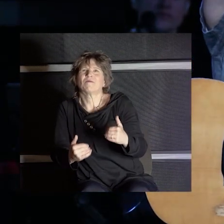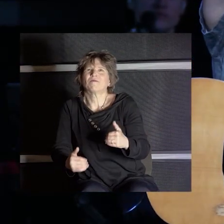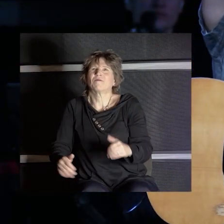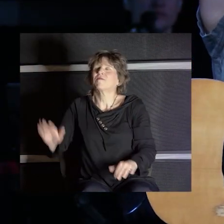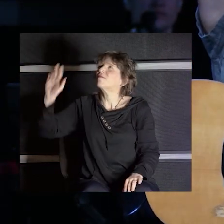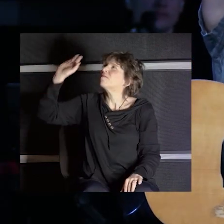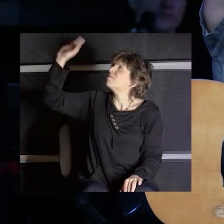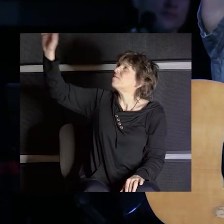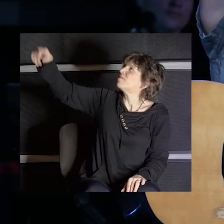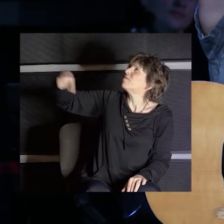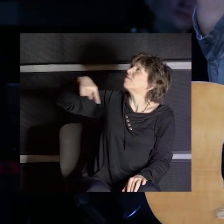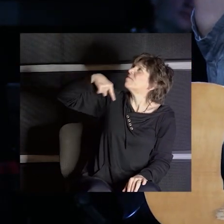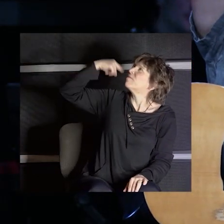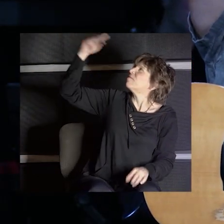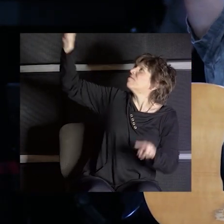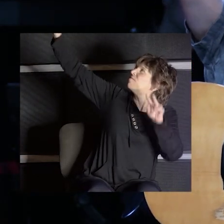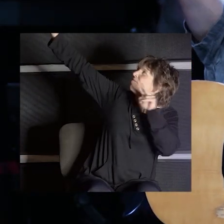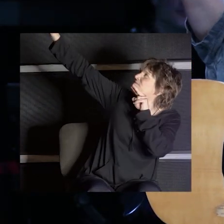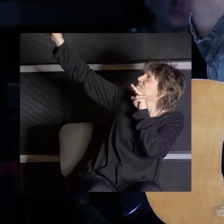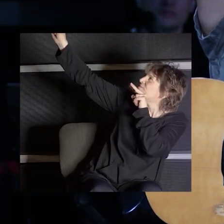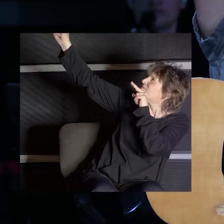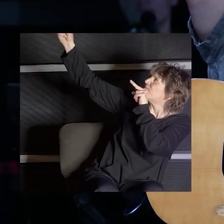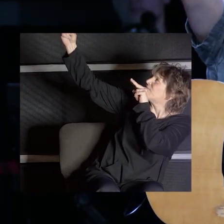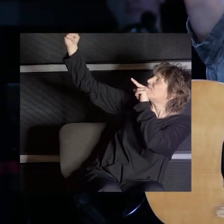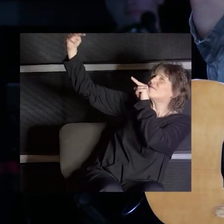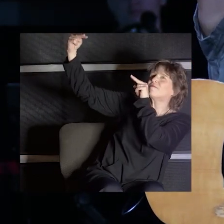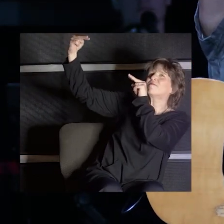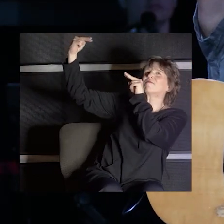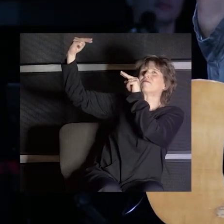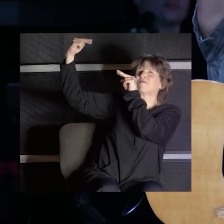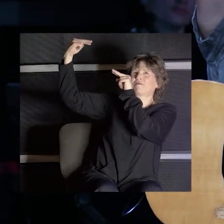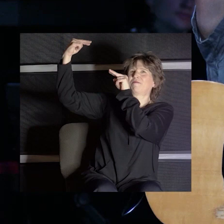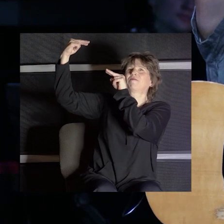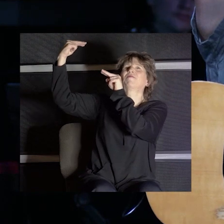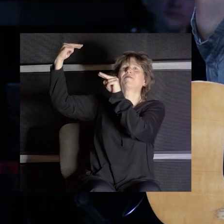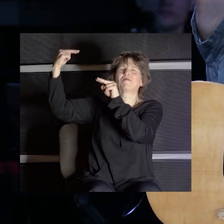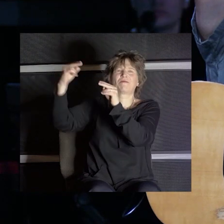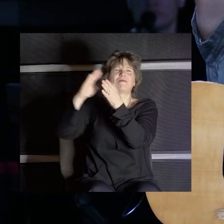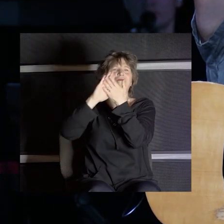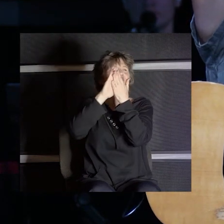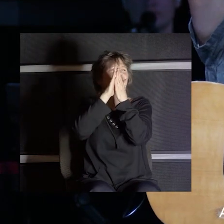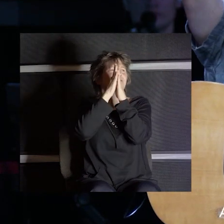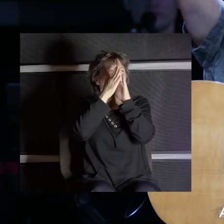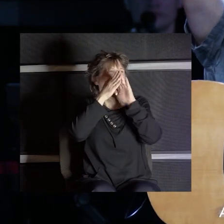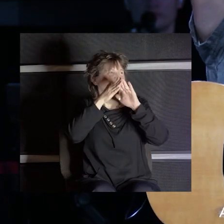Lord, turn his face toward you